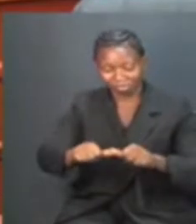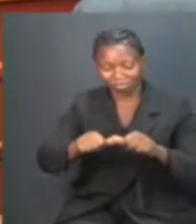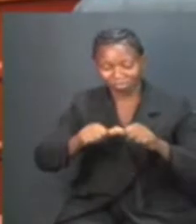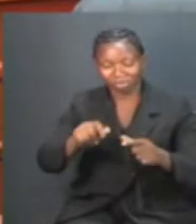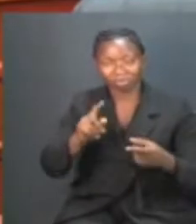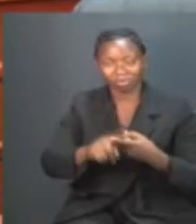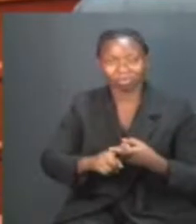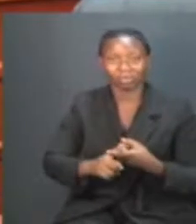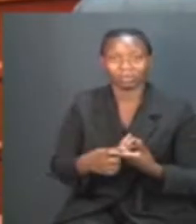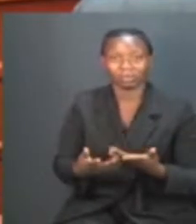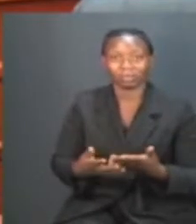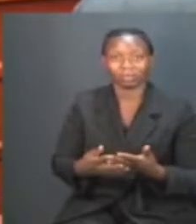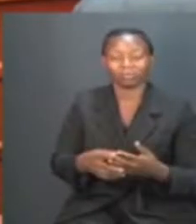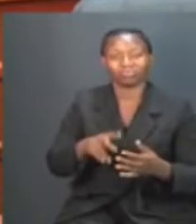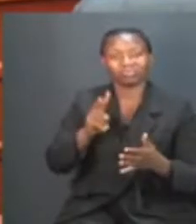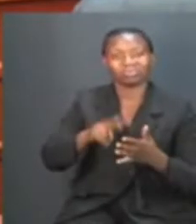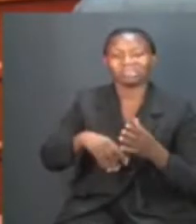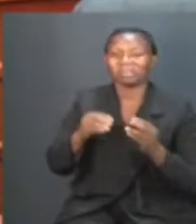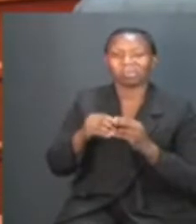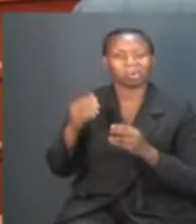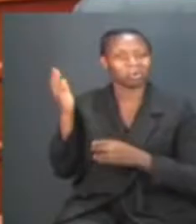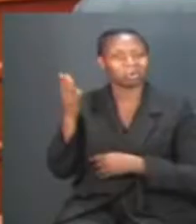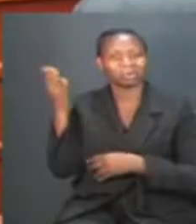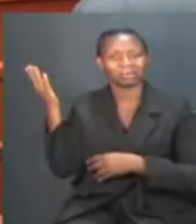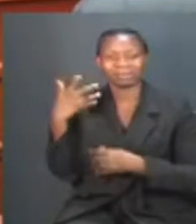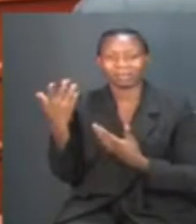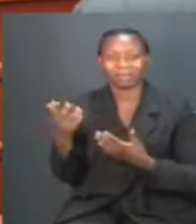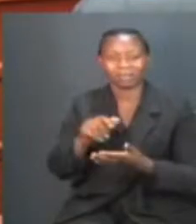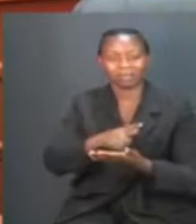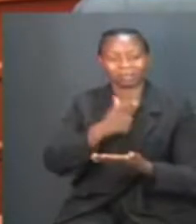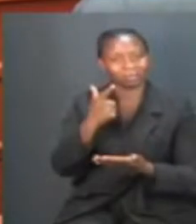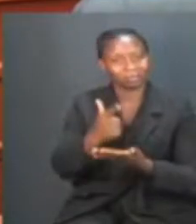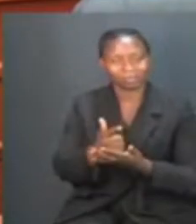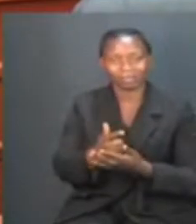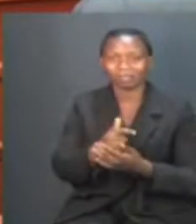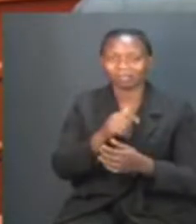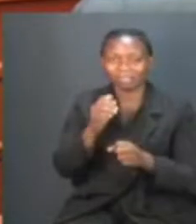read petitions by graduate unemployed